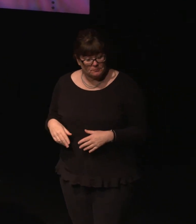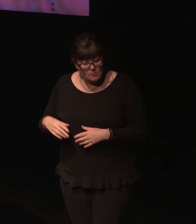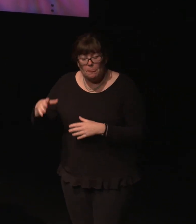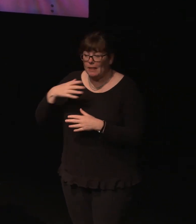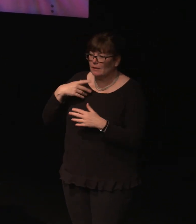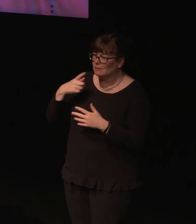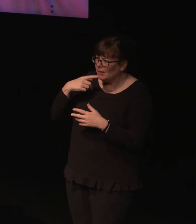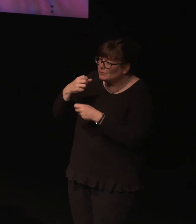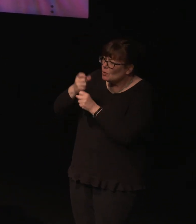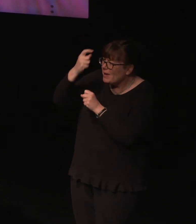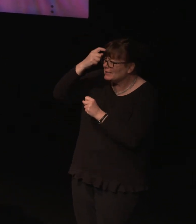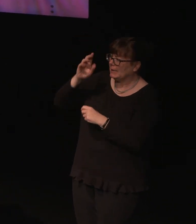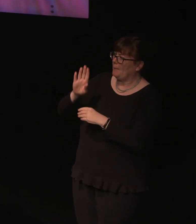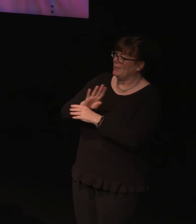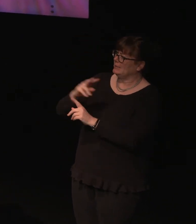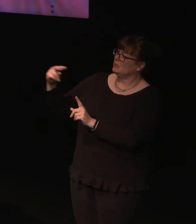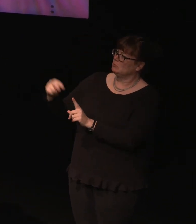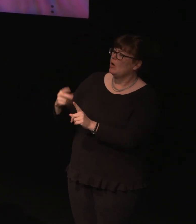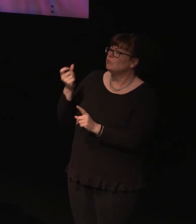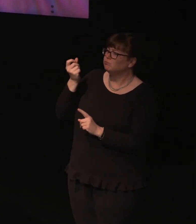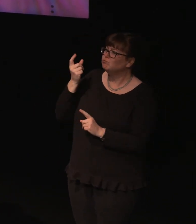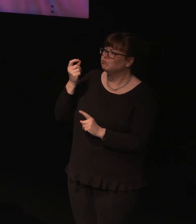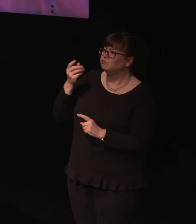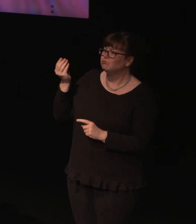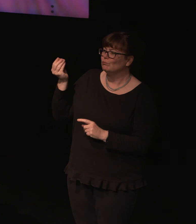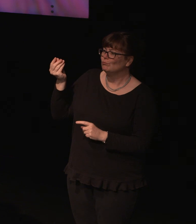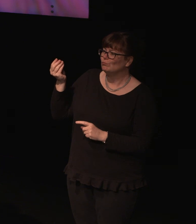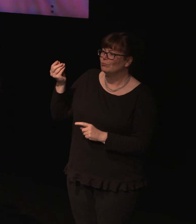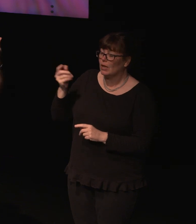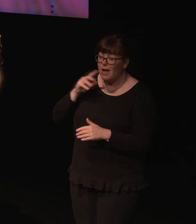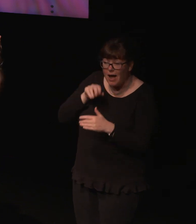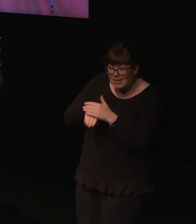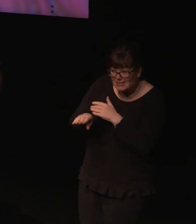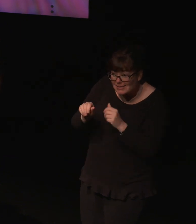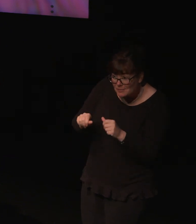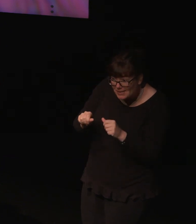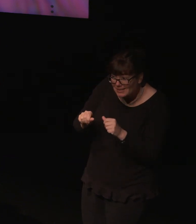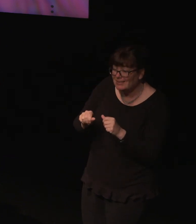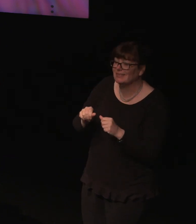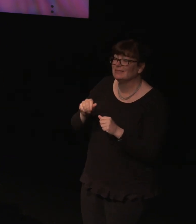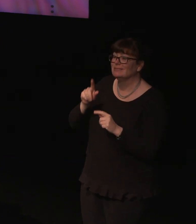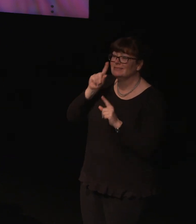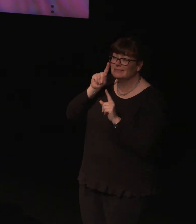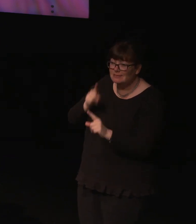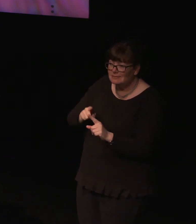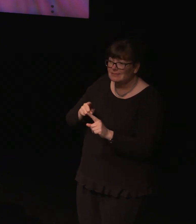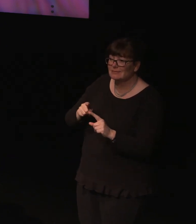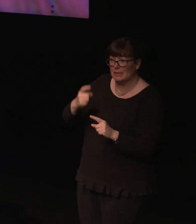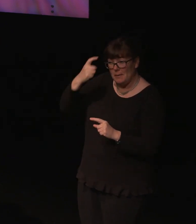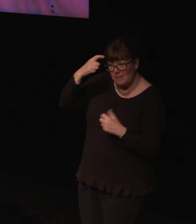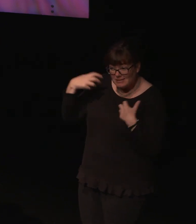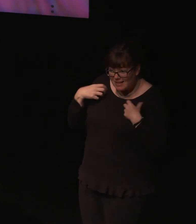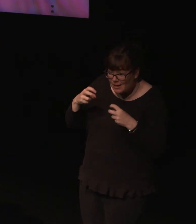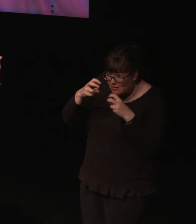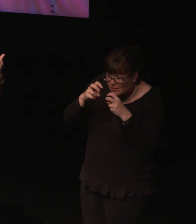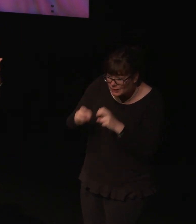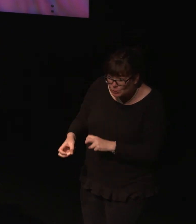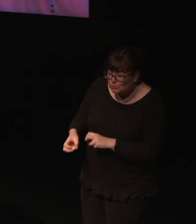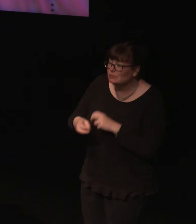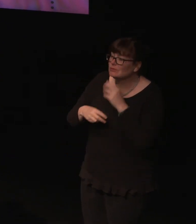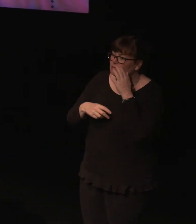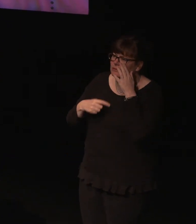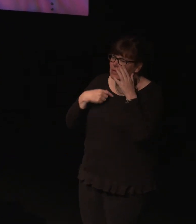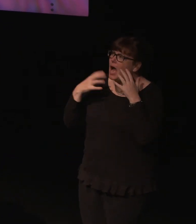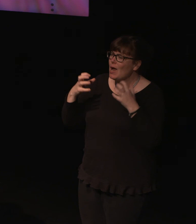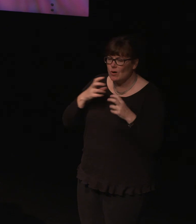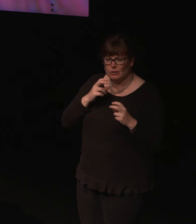it makes sense from a business perspective. But when you're looking at accessibility, when you're looking at mental health issues, I want